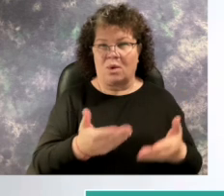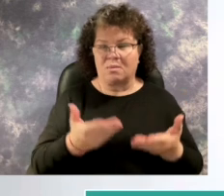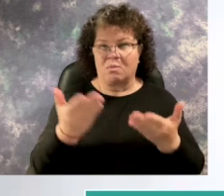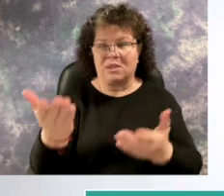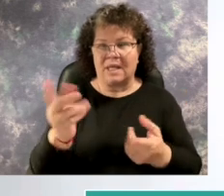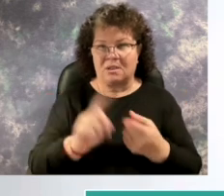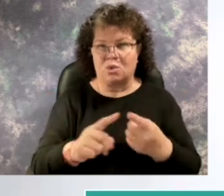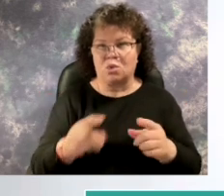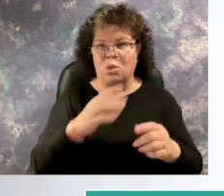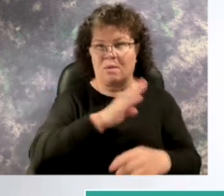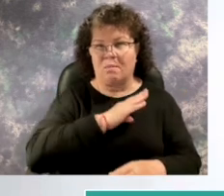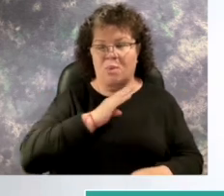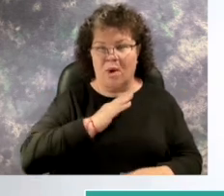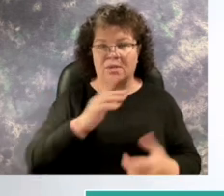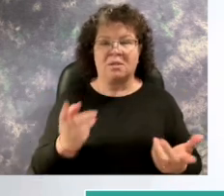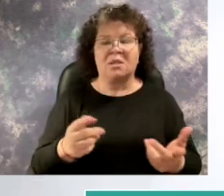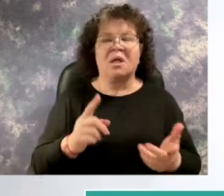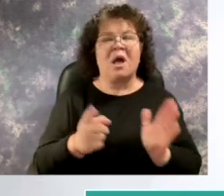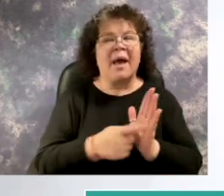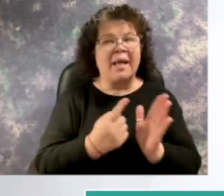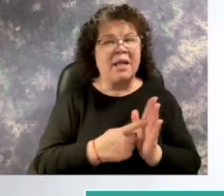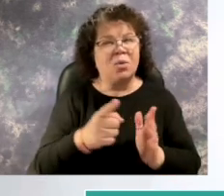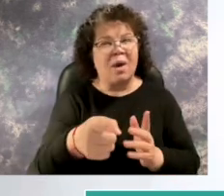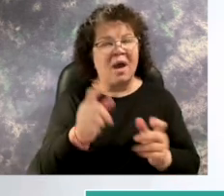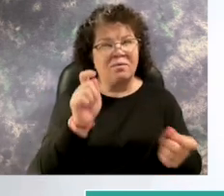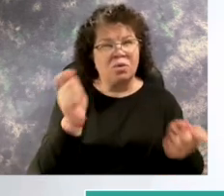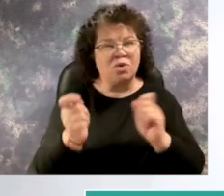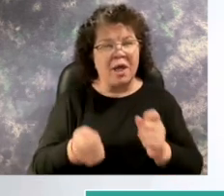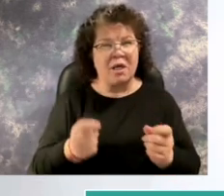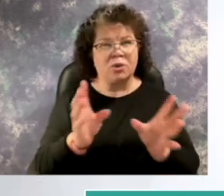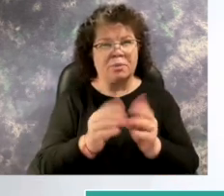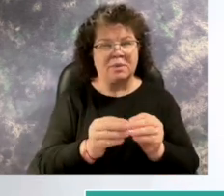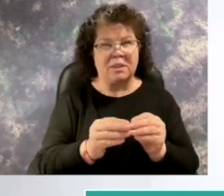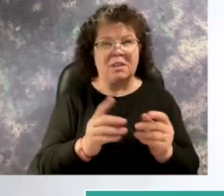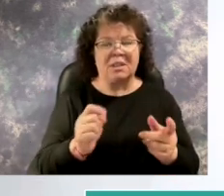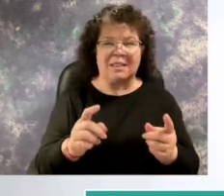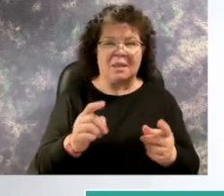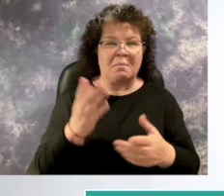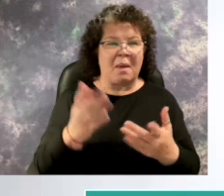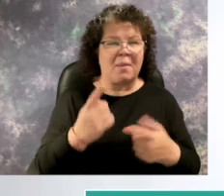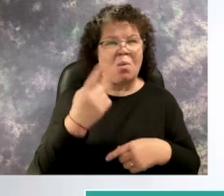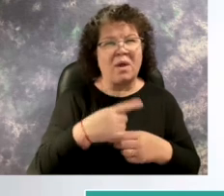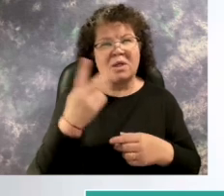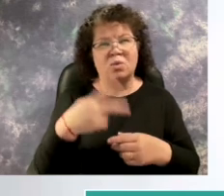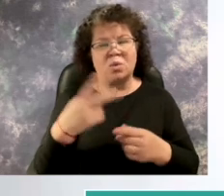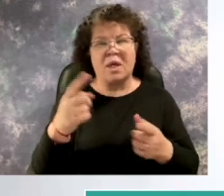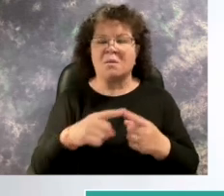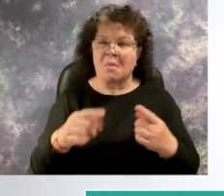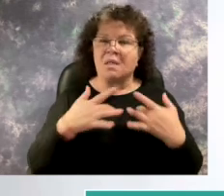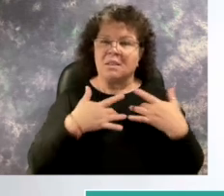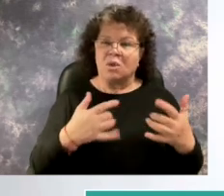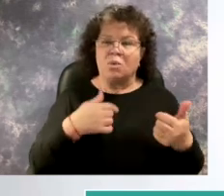board. We occasionally need to shift the evening community meeting day around by a day or two, but lately we've